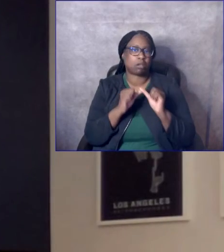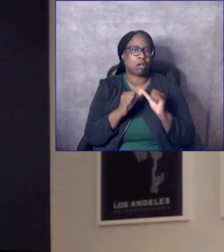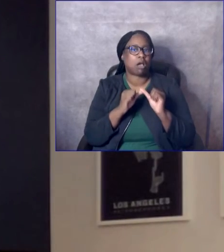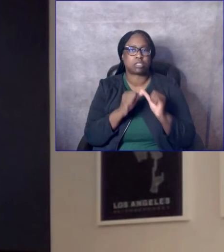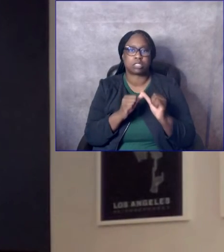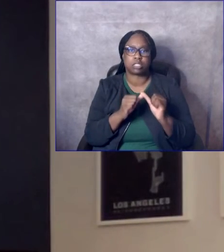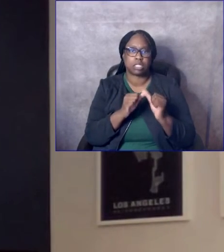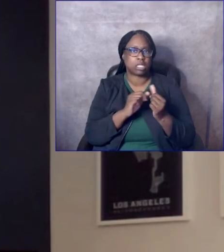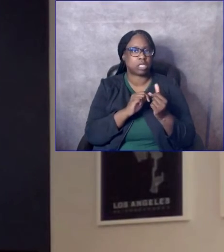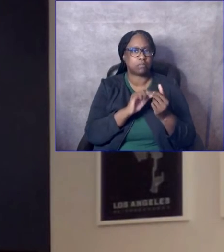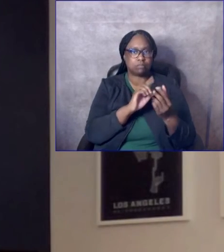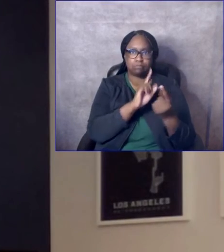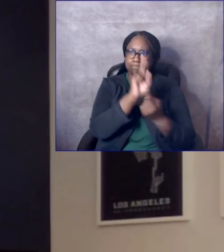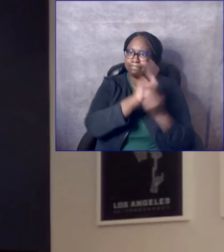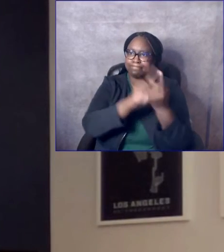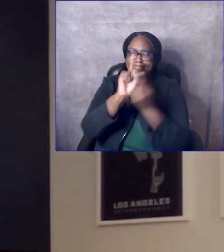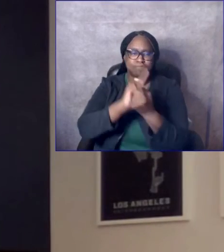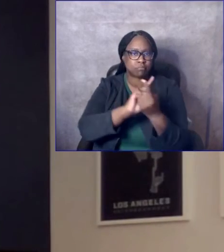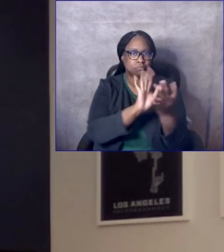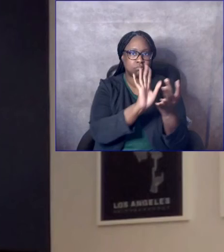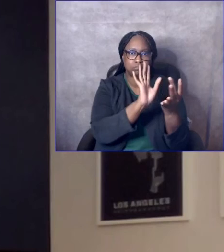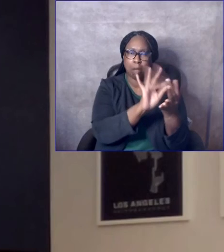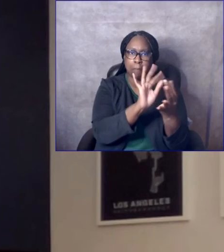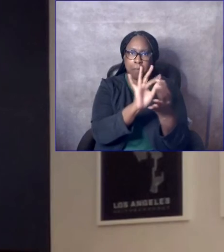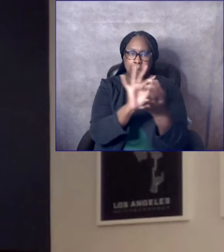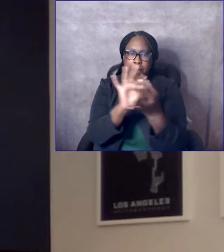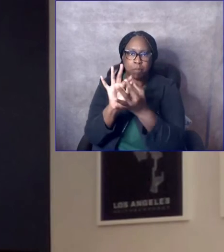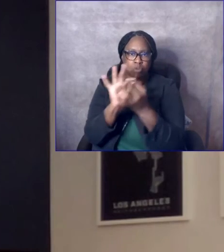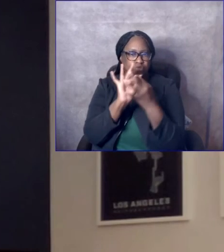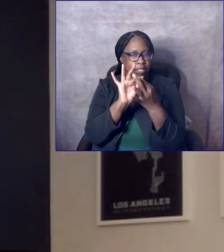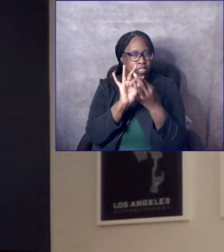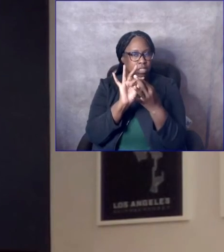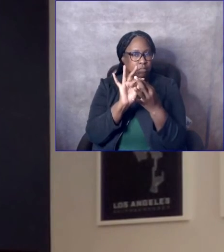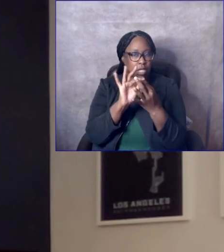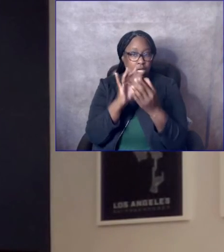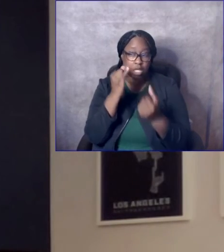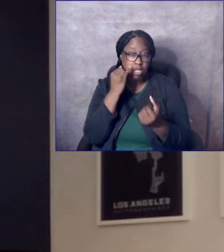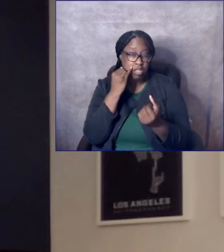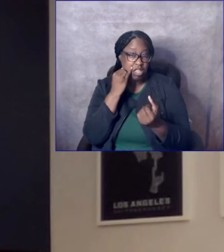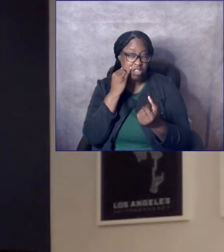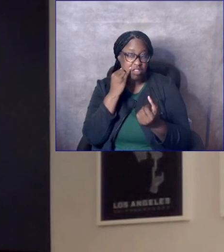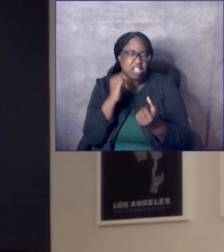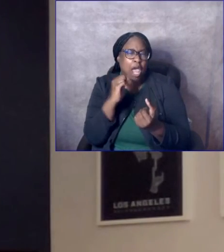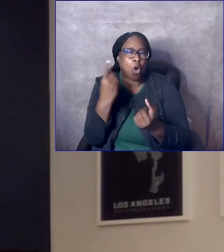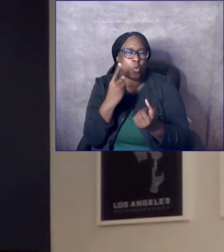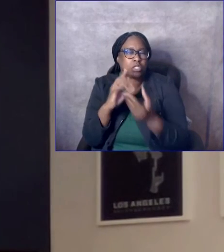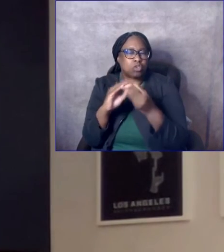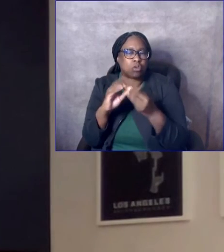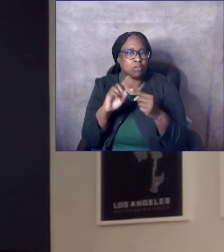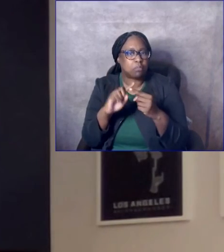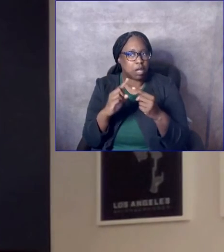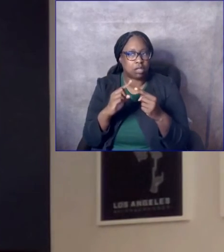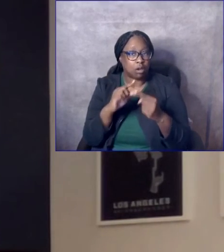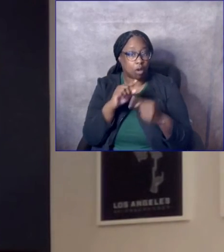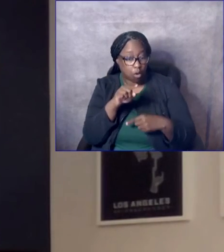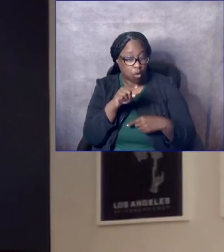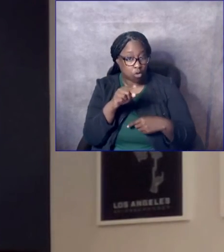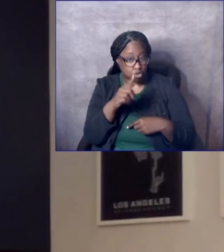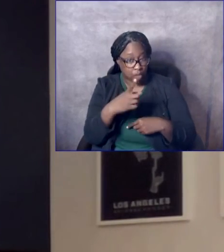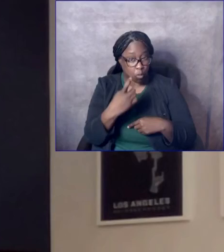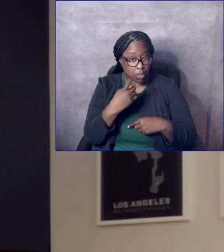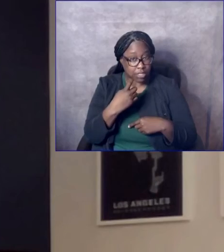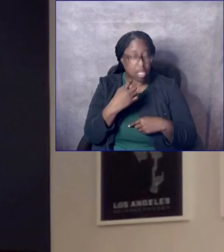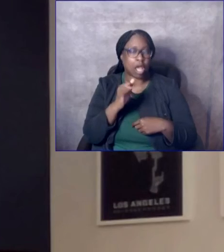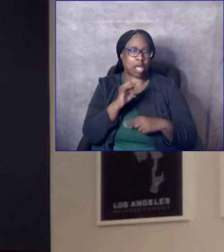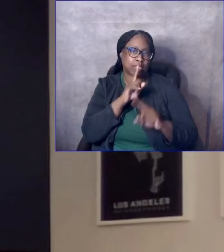if I'm not trying to get them to cover something. I like to think of myself as a resource. So, oh, you have this question, I cannot answer it, but I know